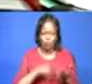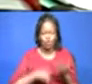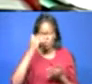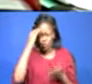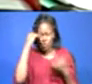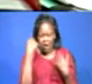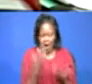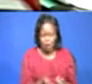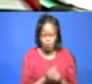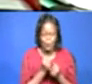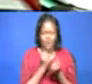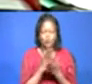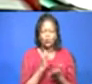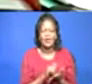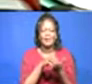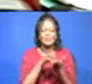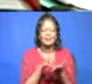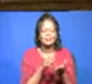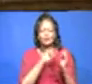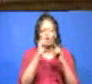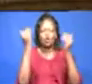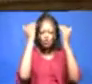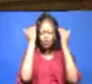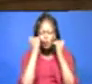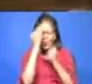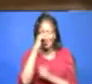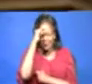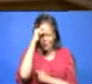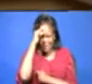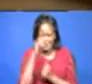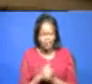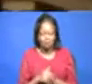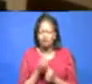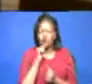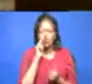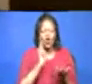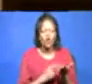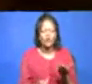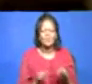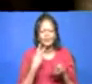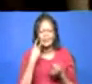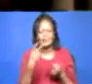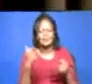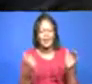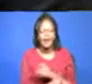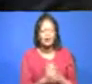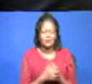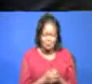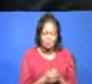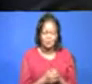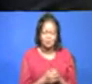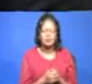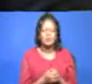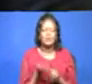ambavyo atahakikisha kwamba kesi zinazofikishwa mahakamani na serikali hazitashindwa kama ilivyoshuhudiwa chini ya utawala ulioondoka.